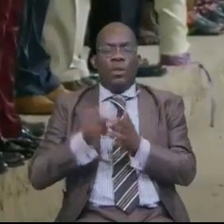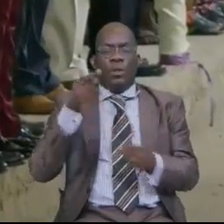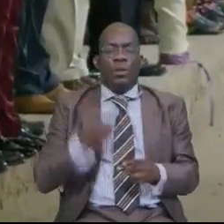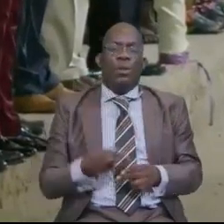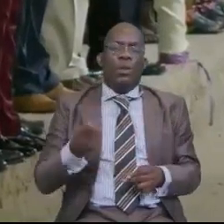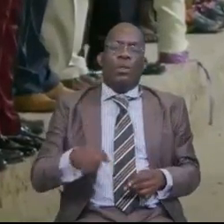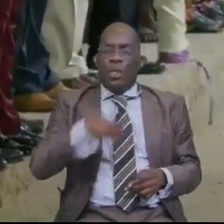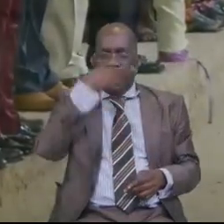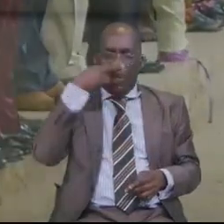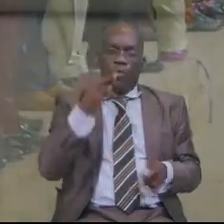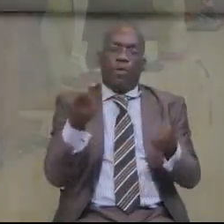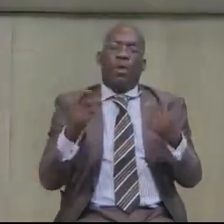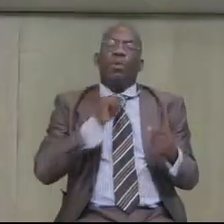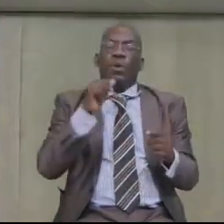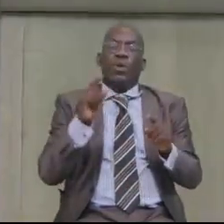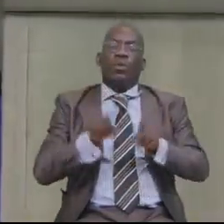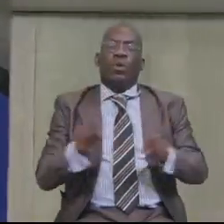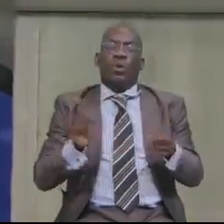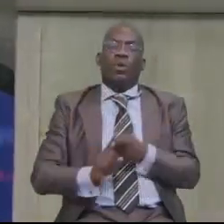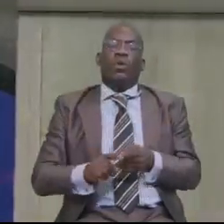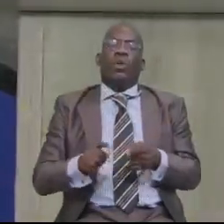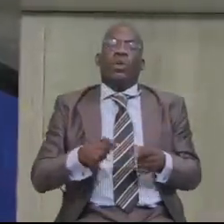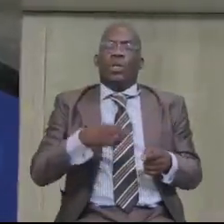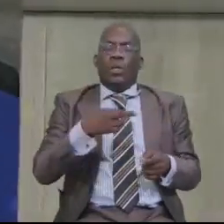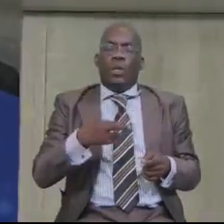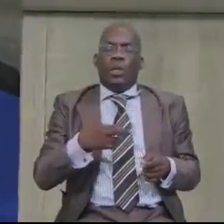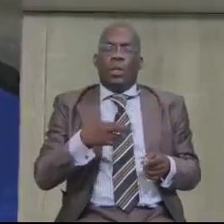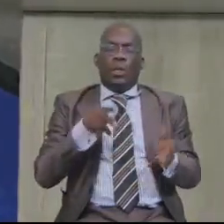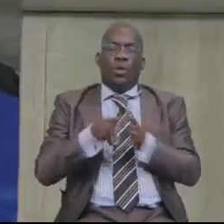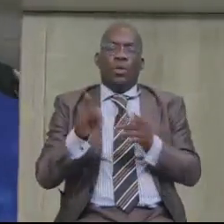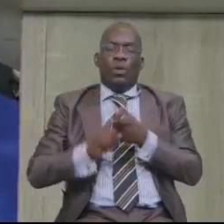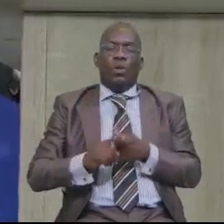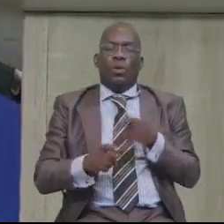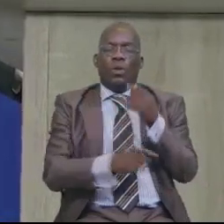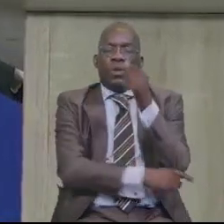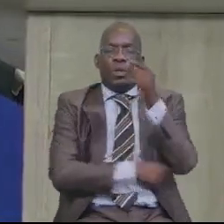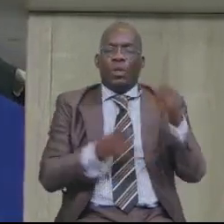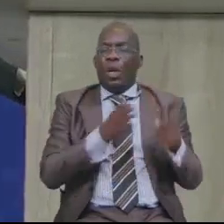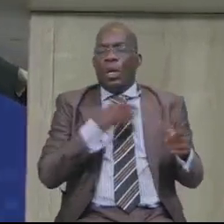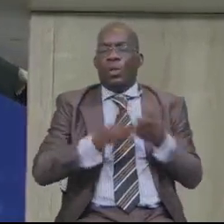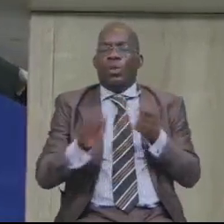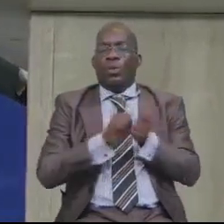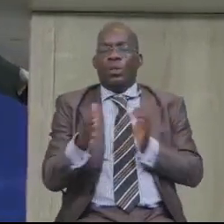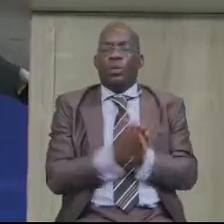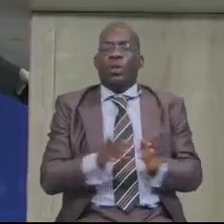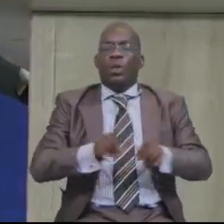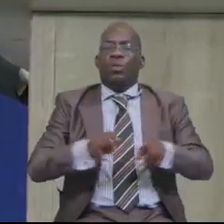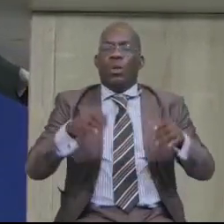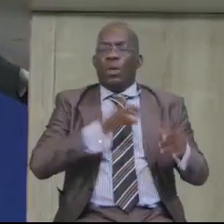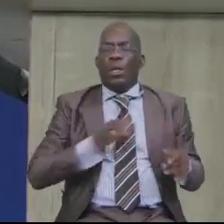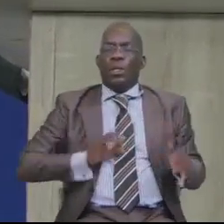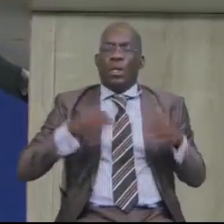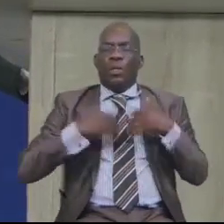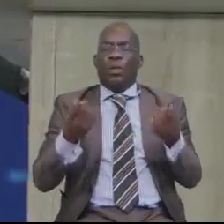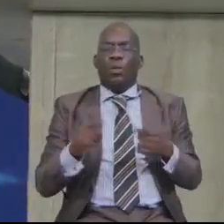not but to steal, to kill, and to destroy. But Christ has come that he will give us life, abundant